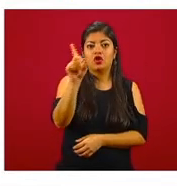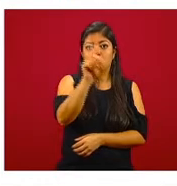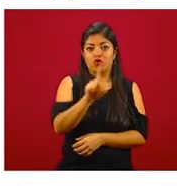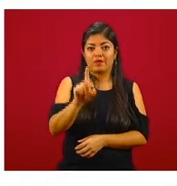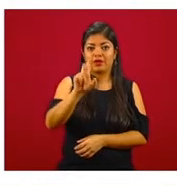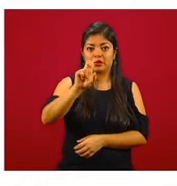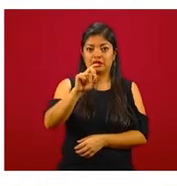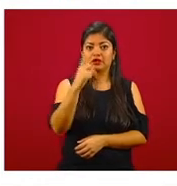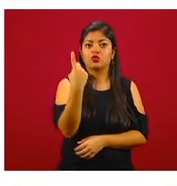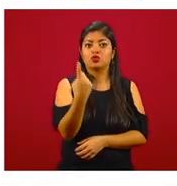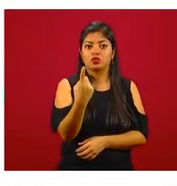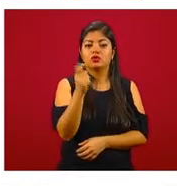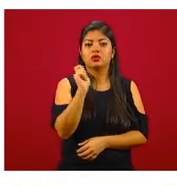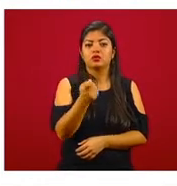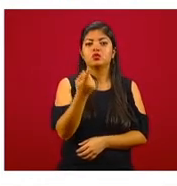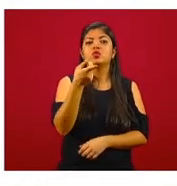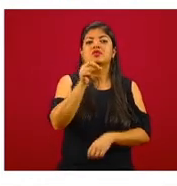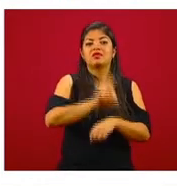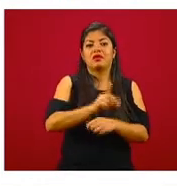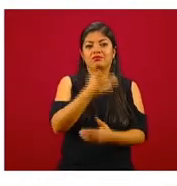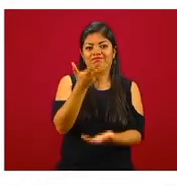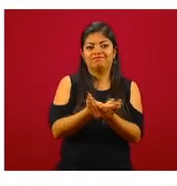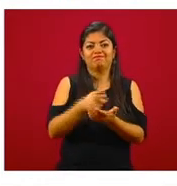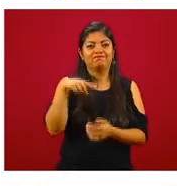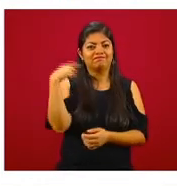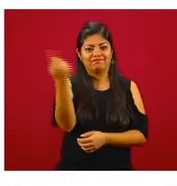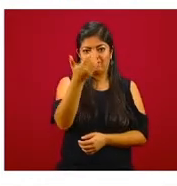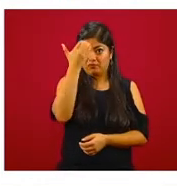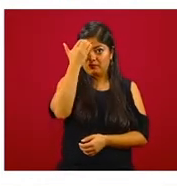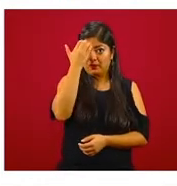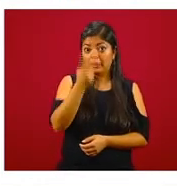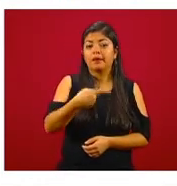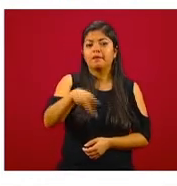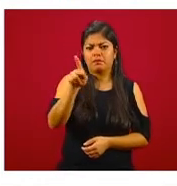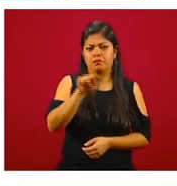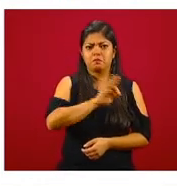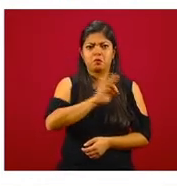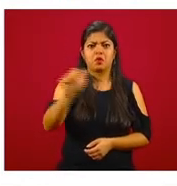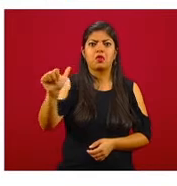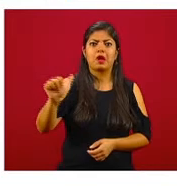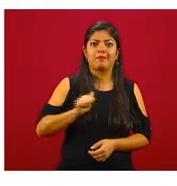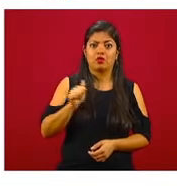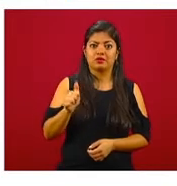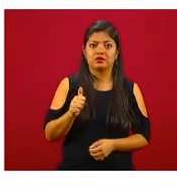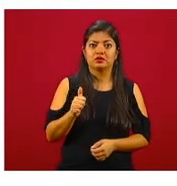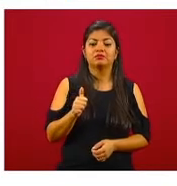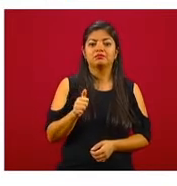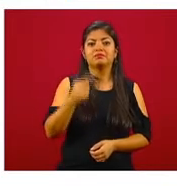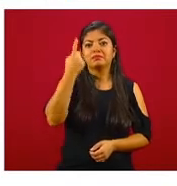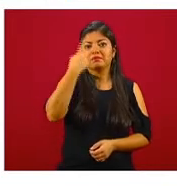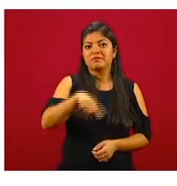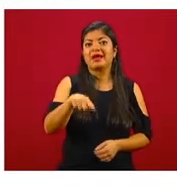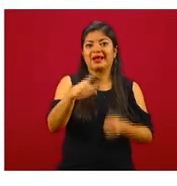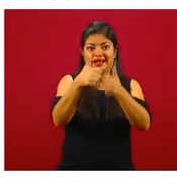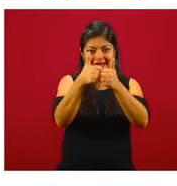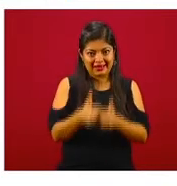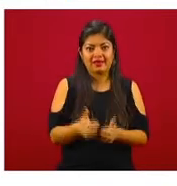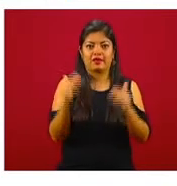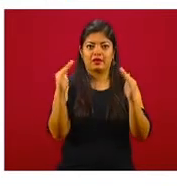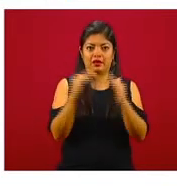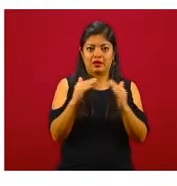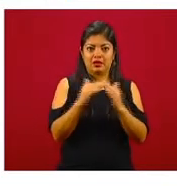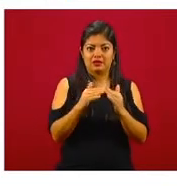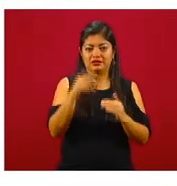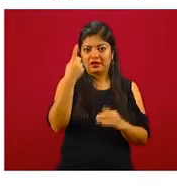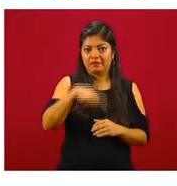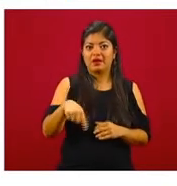2, 31 because es the day is el día really de over asueto, on convencional, 30, and pero then podríamos Sunday aprovechar todavía 31st is para a day quedarnos en off, casa, para